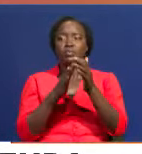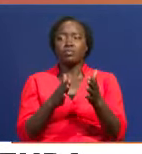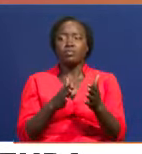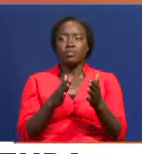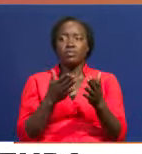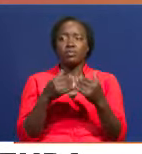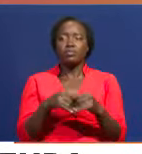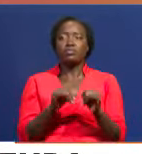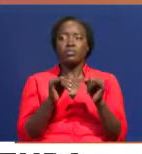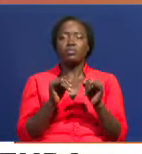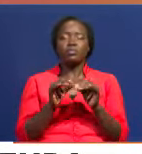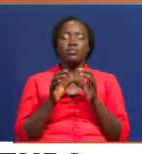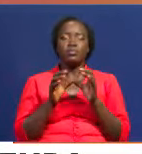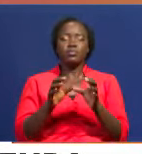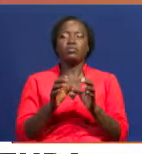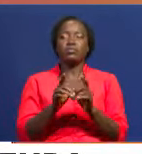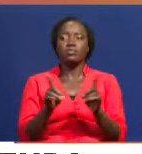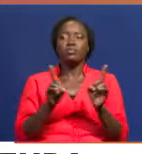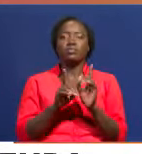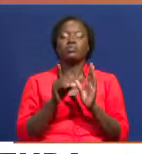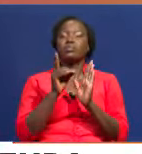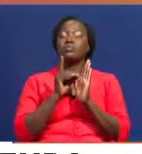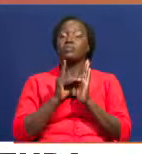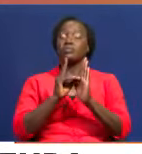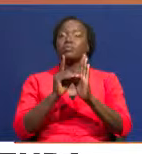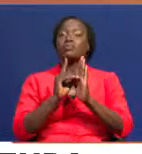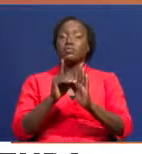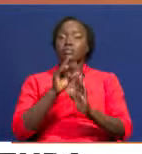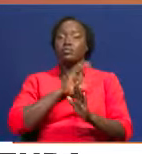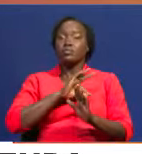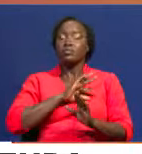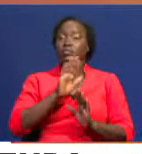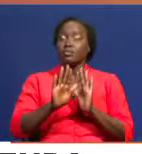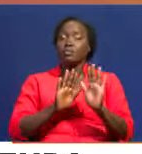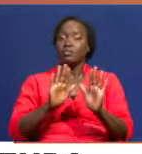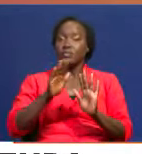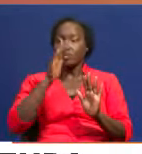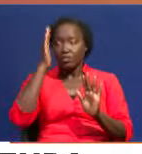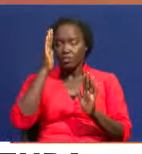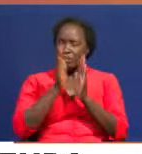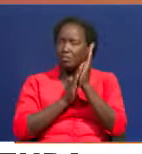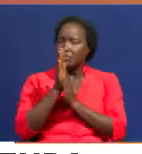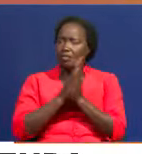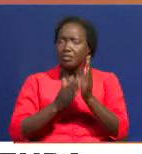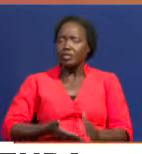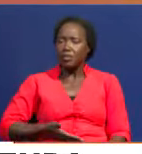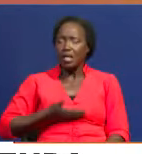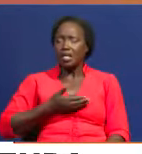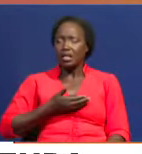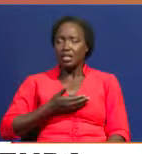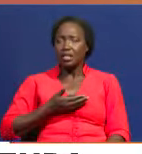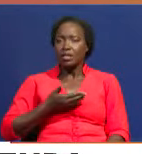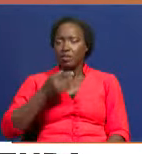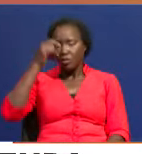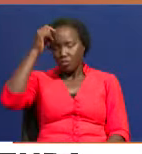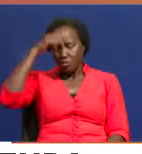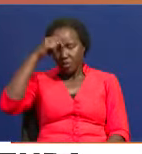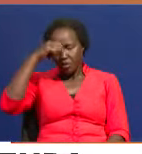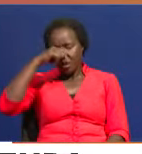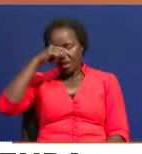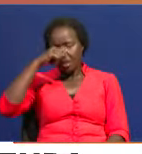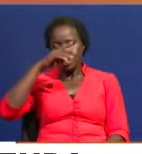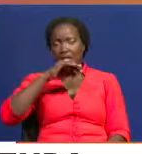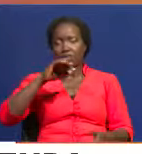who are trying to impose to us doctrines for their own benefit, because they know we are agitated. So let us be wise